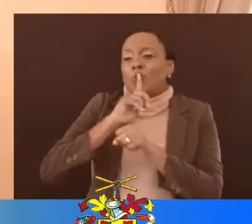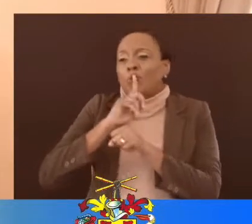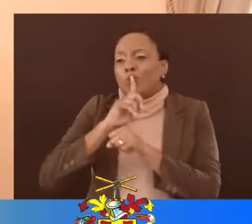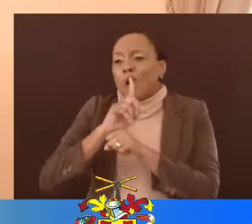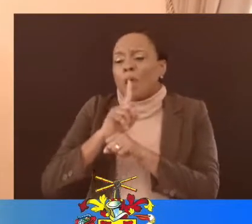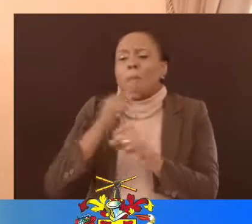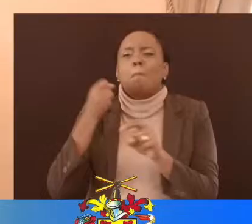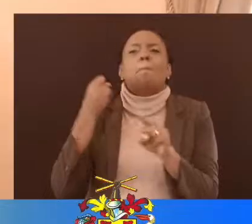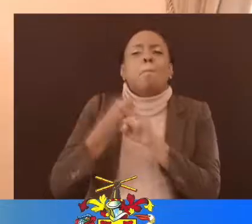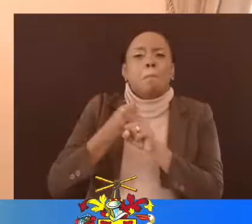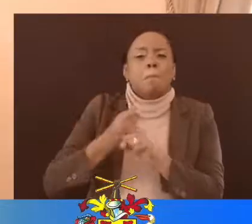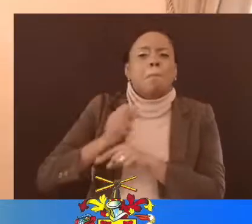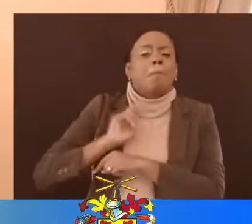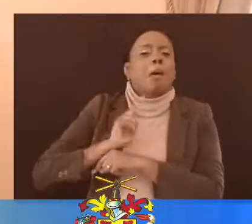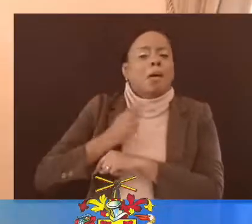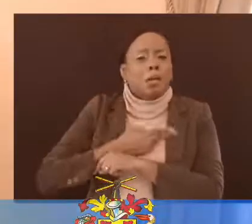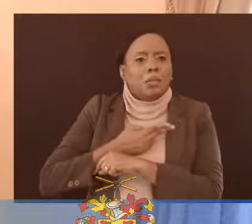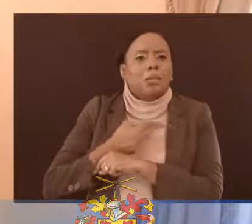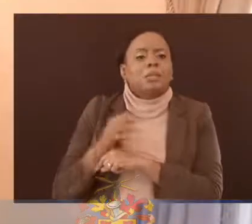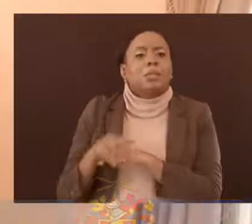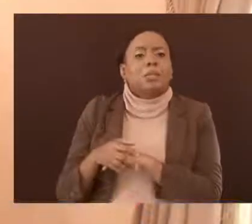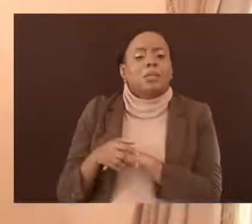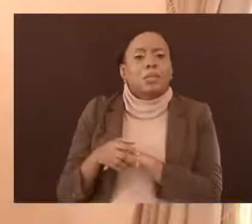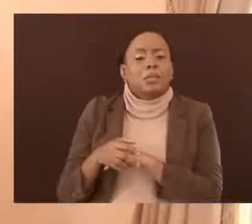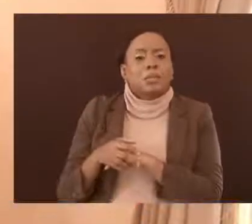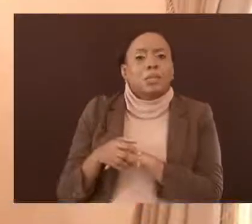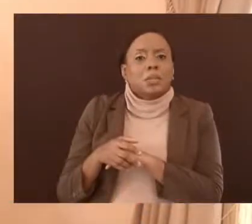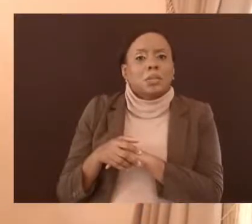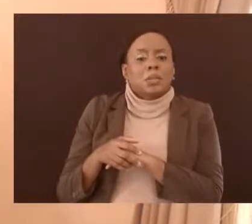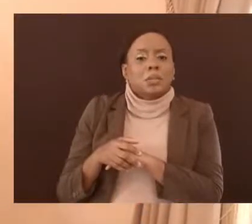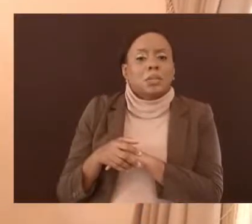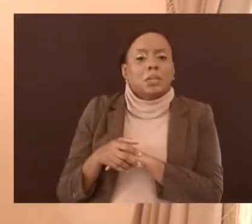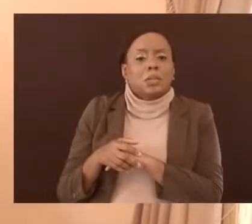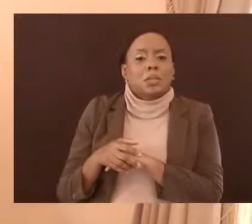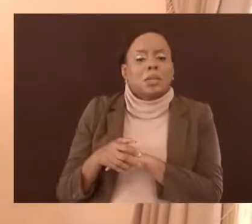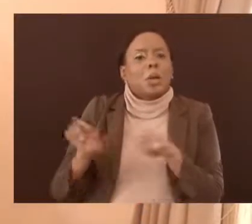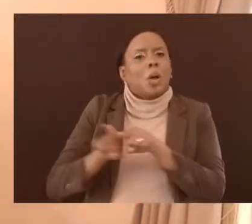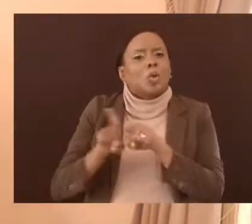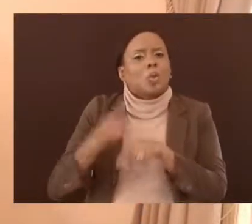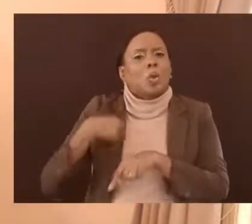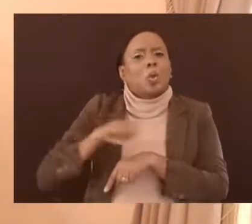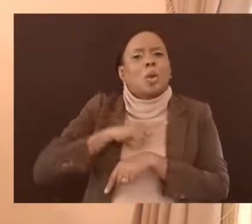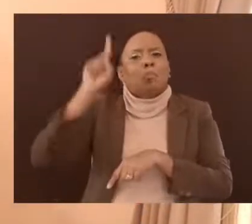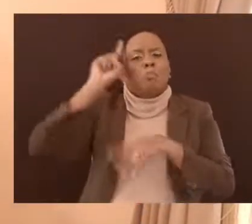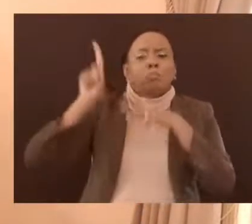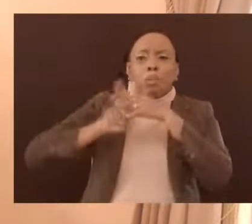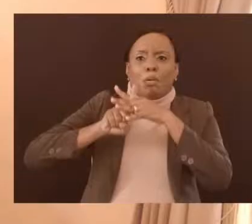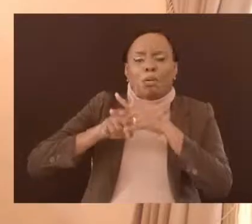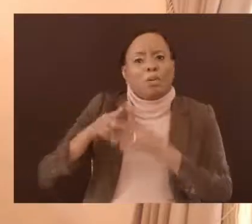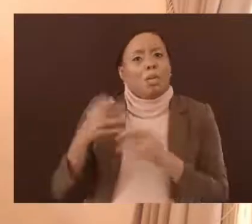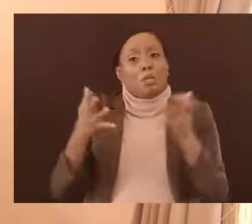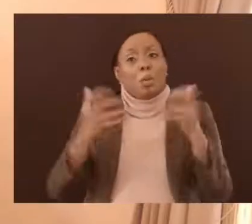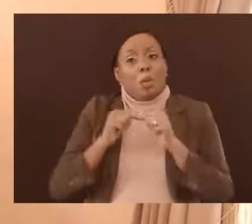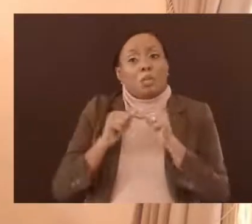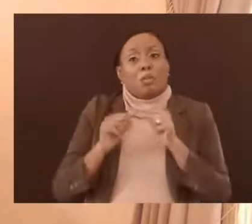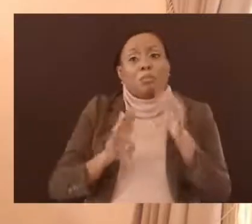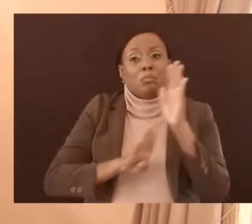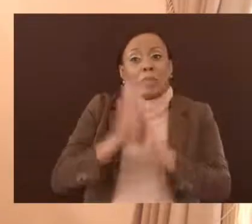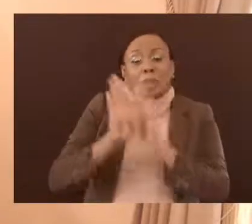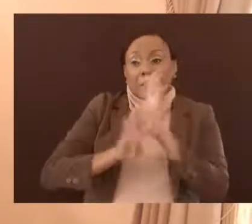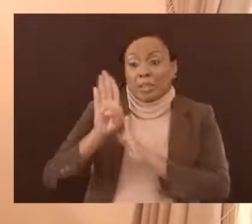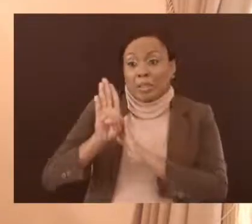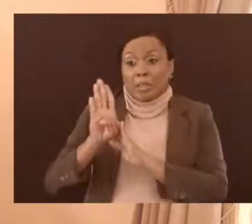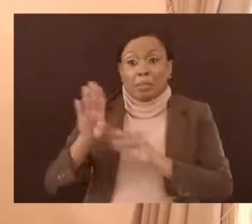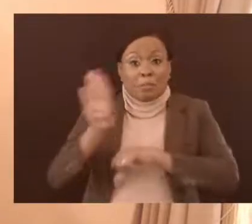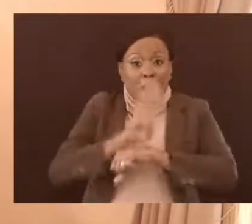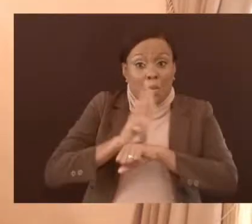us. And one is that if we are going to continue to develop the economy of Barbados,